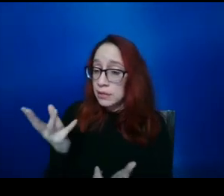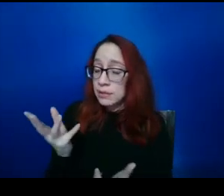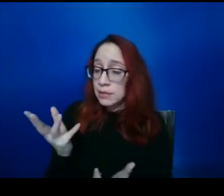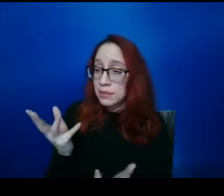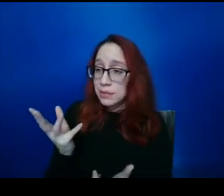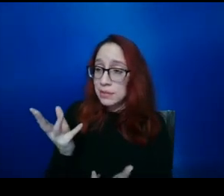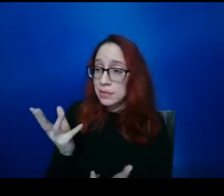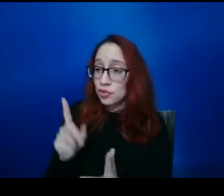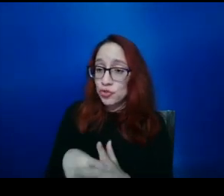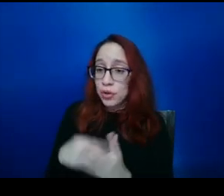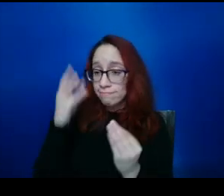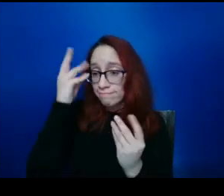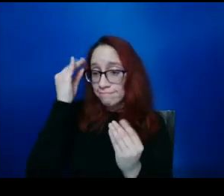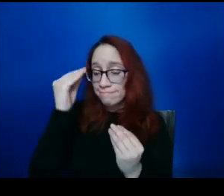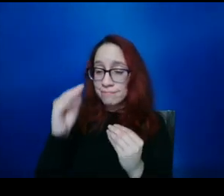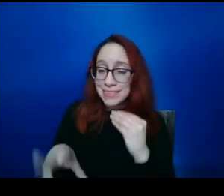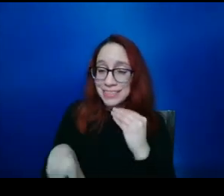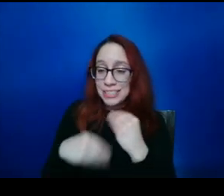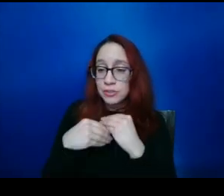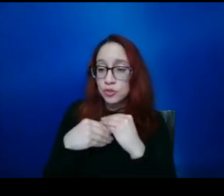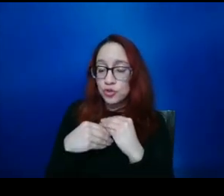start thinking about additional